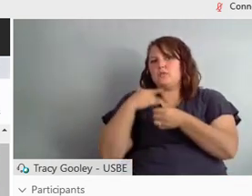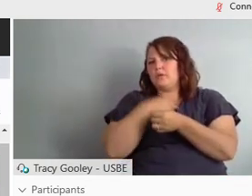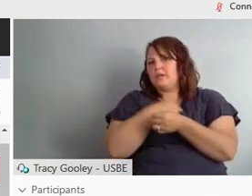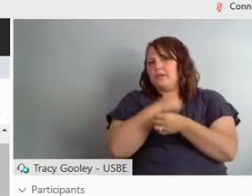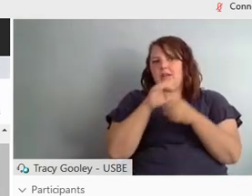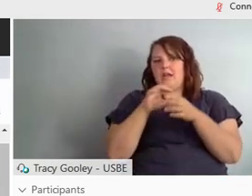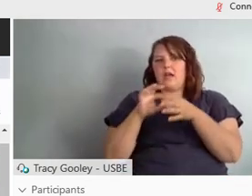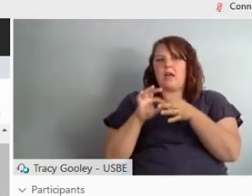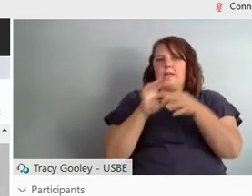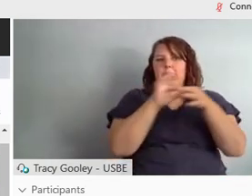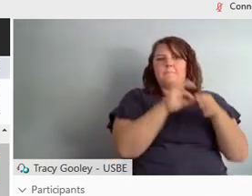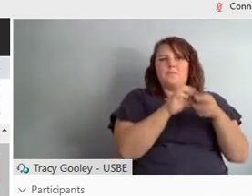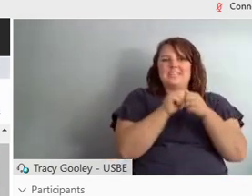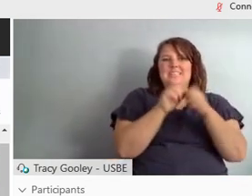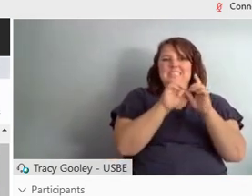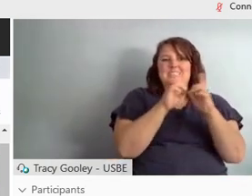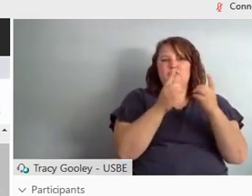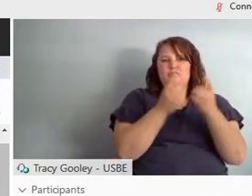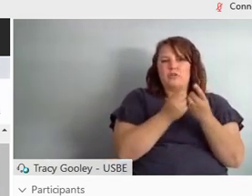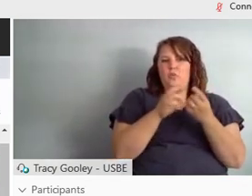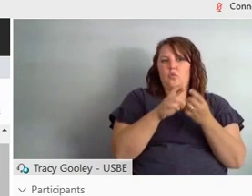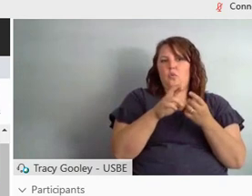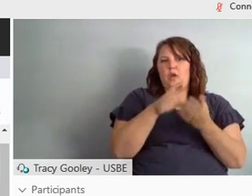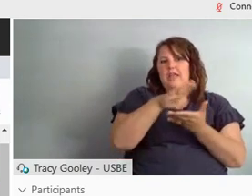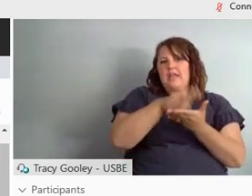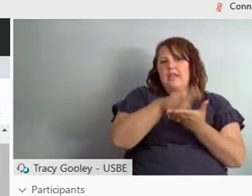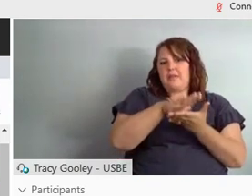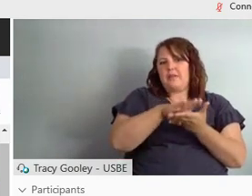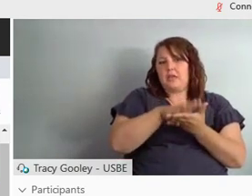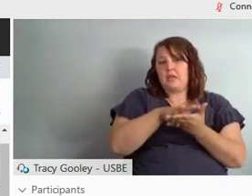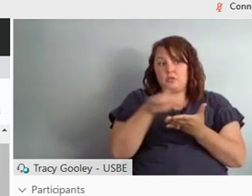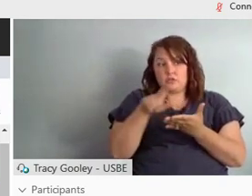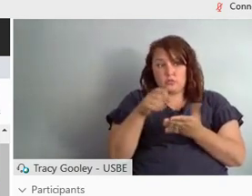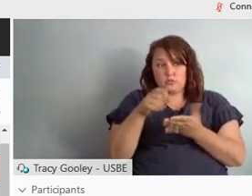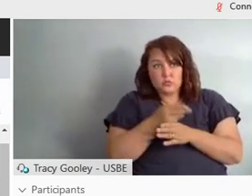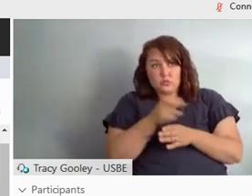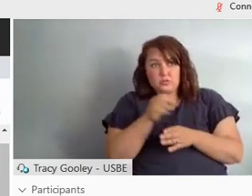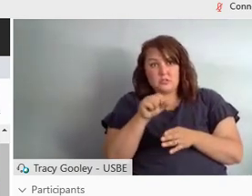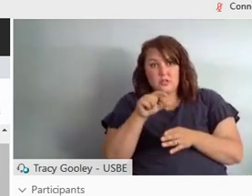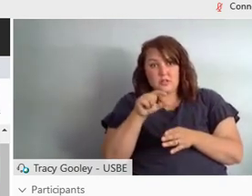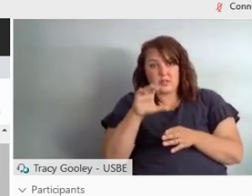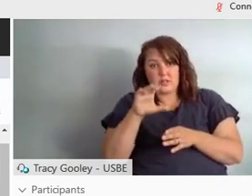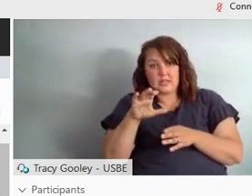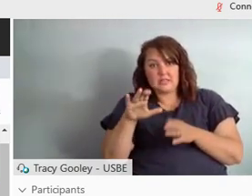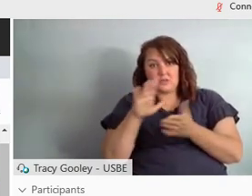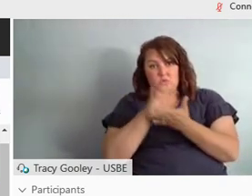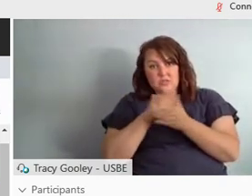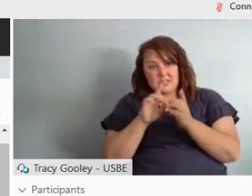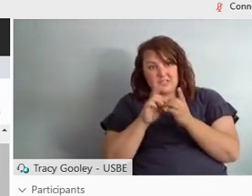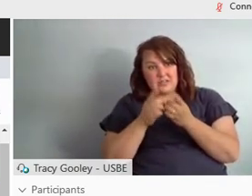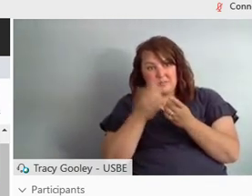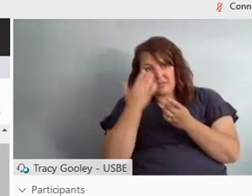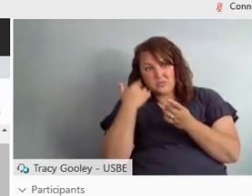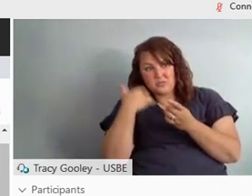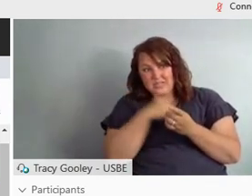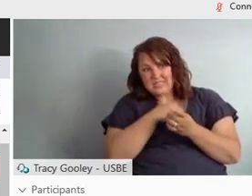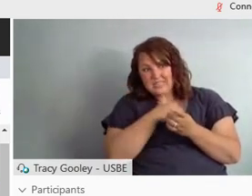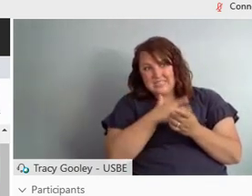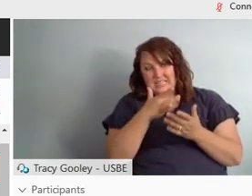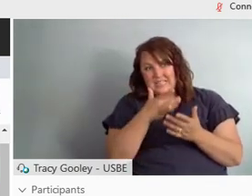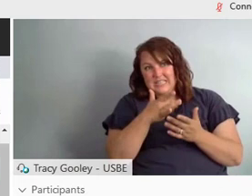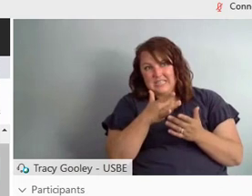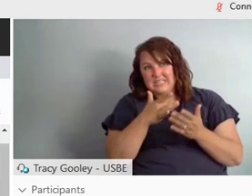a district or academy. Should we use the Salt Lake School District because that's what district we are